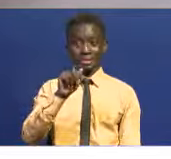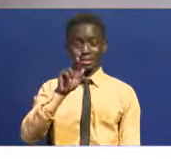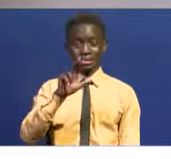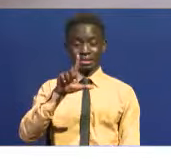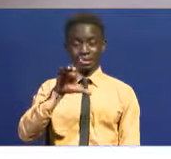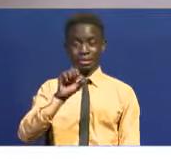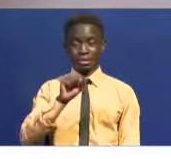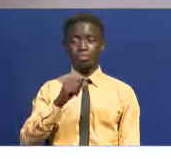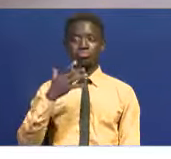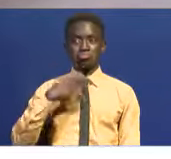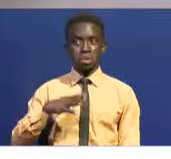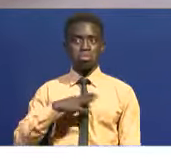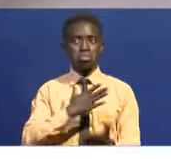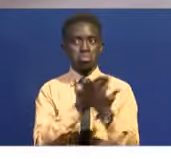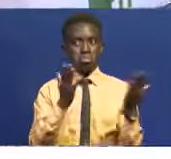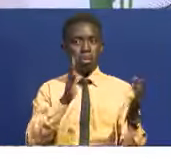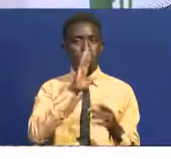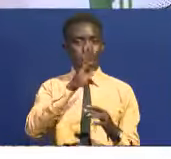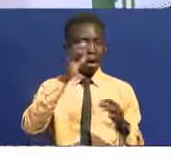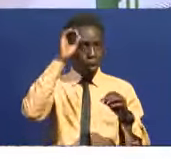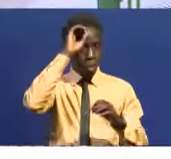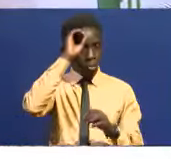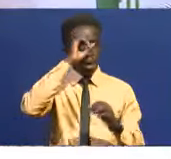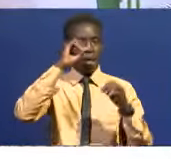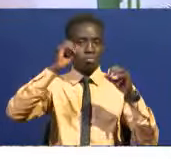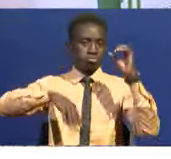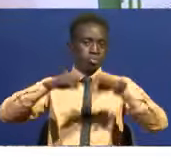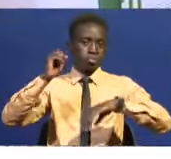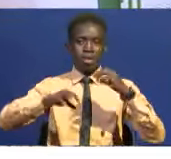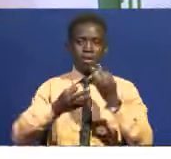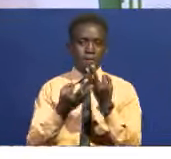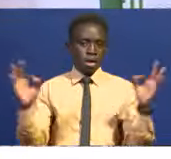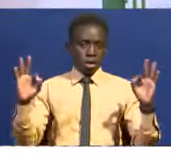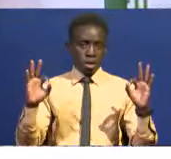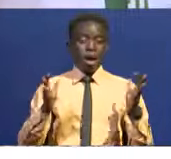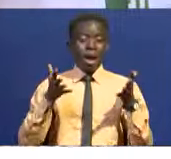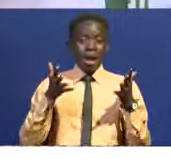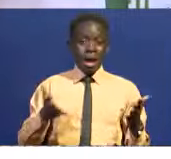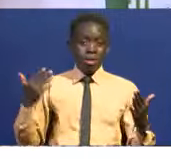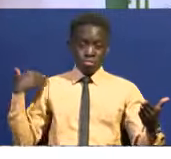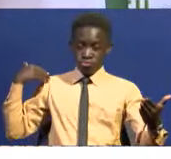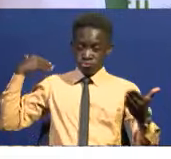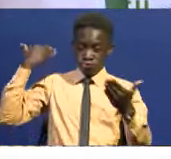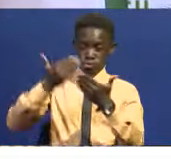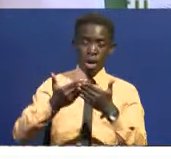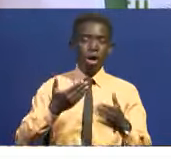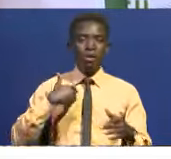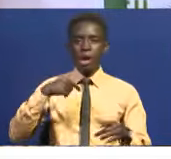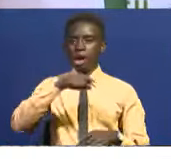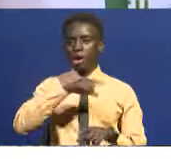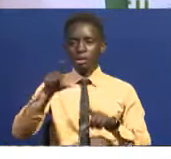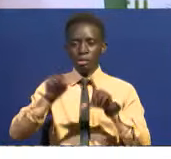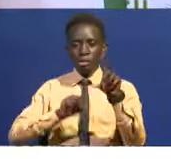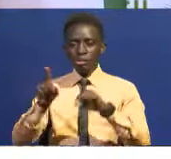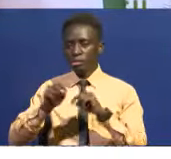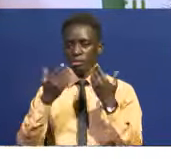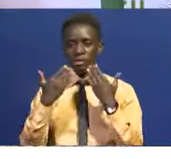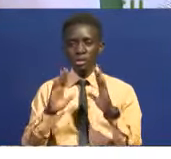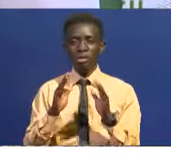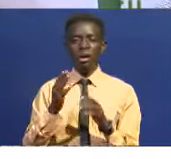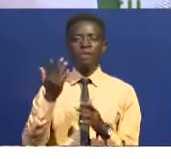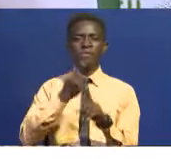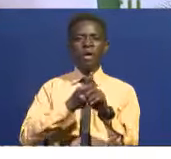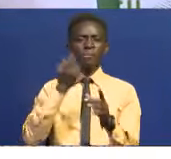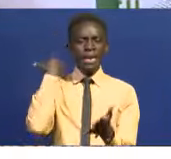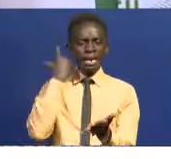views on the suitability of the said individuals. As at now, we have done all the nominations. From last week, today is almost